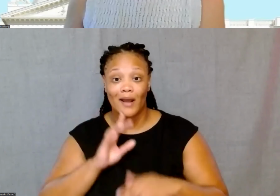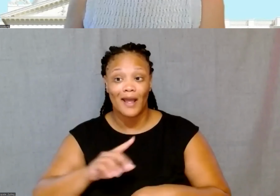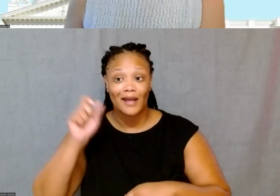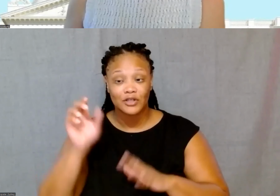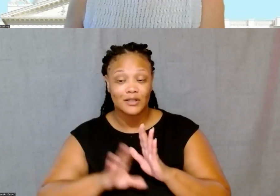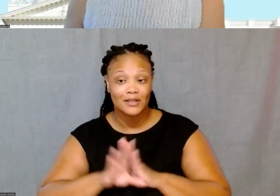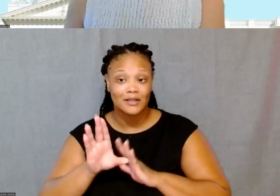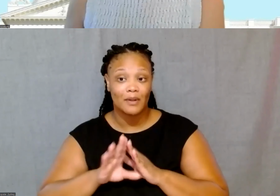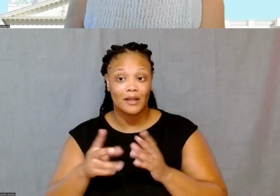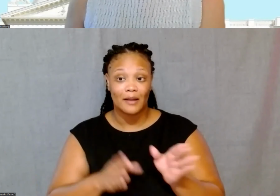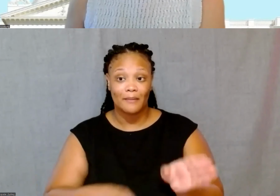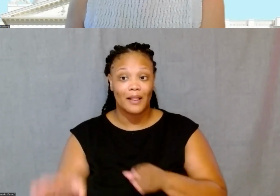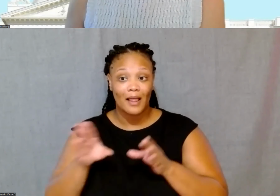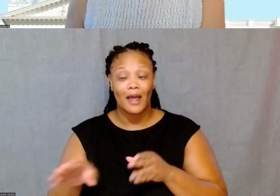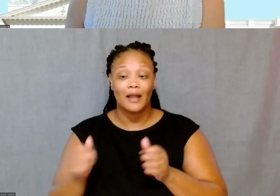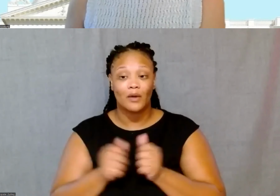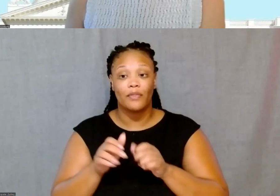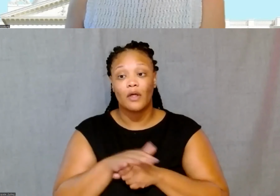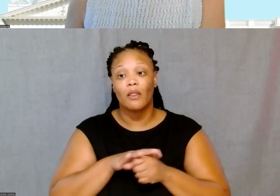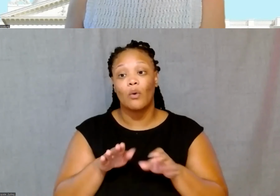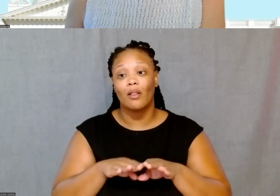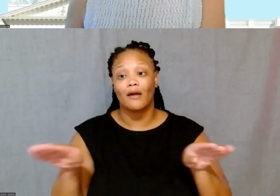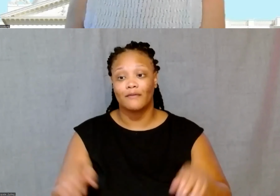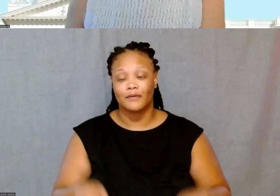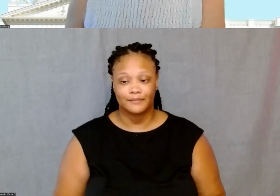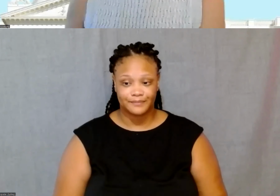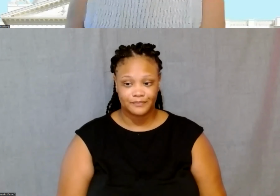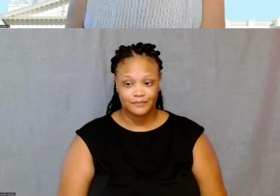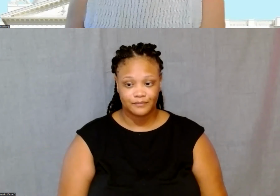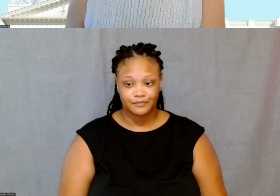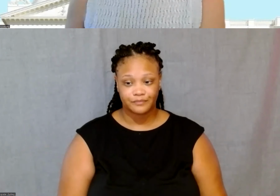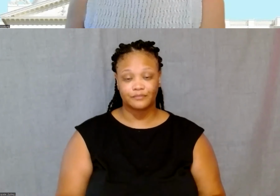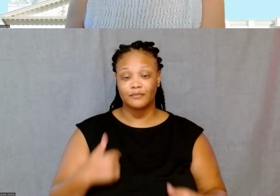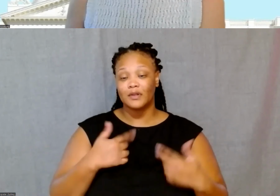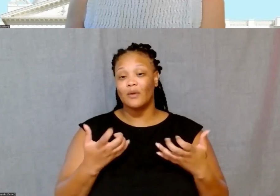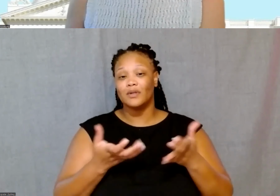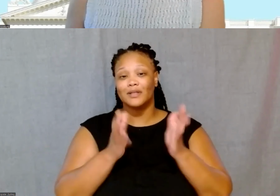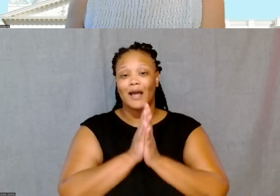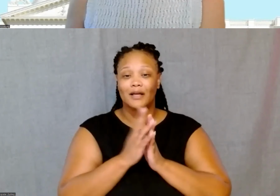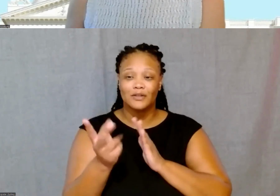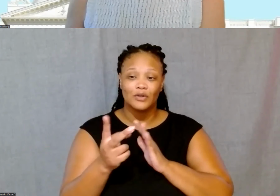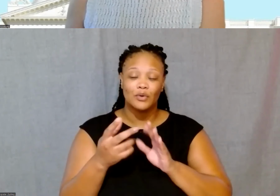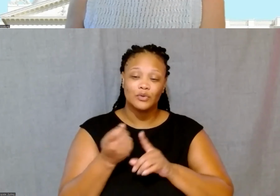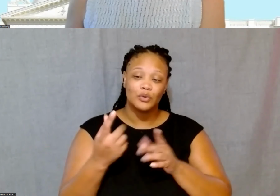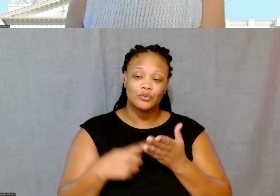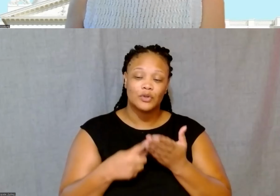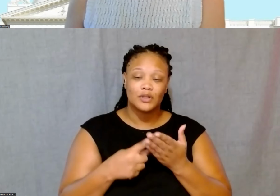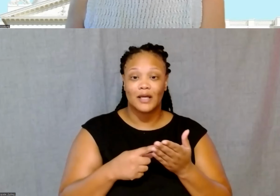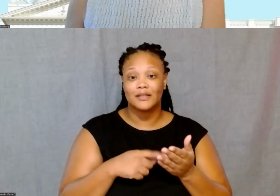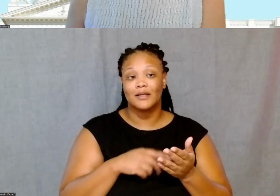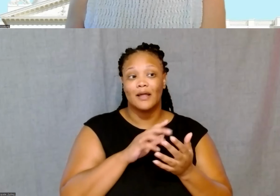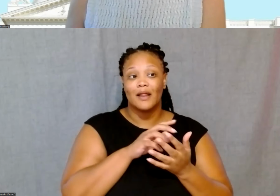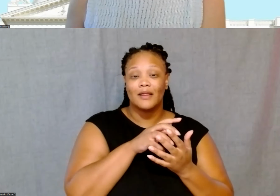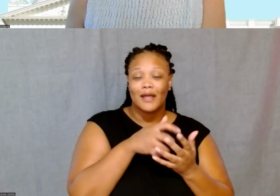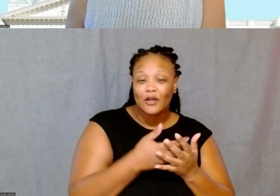at the local level. I was going to ask you both to talk about the intersection of older adults and developmentally disabled adults, but I think